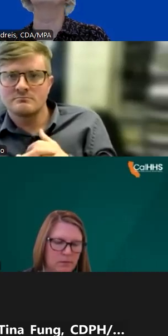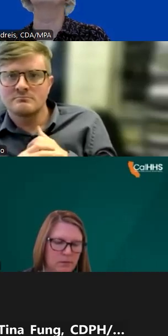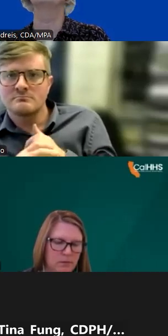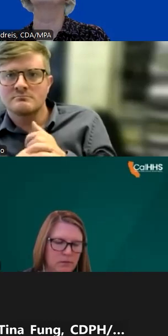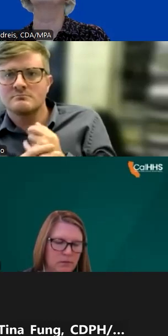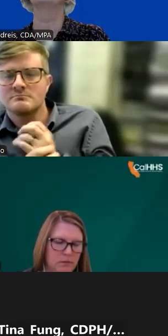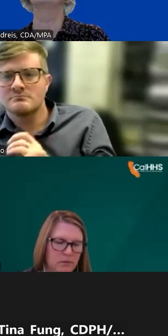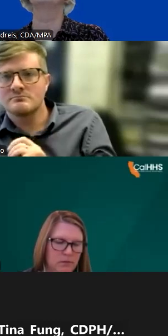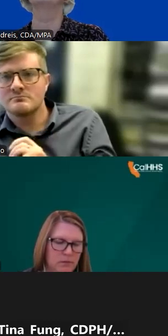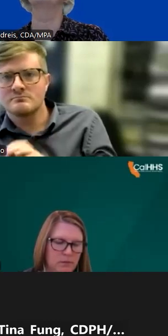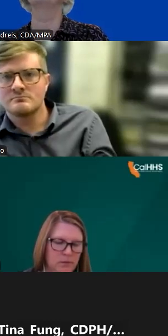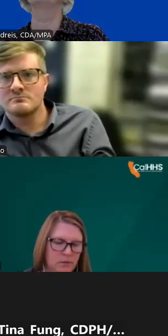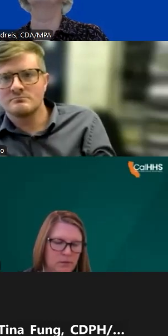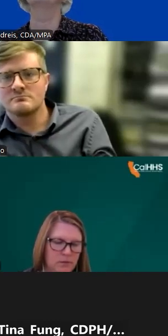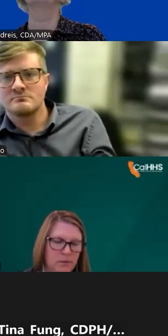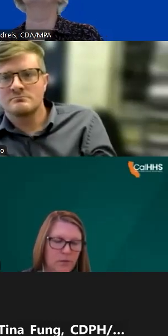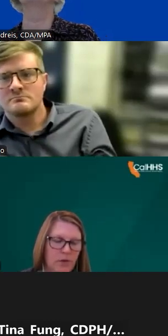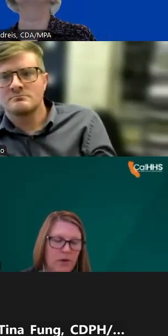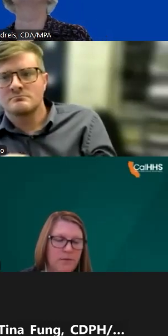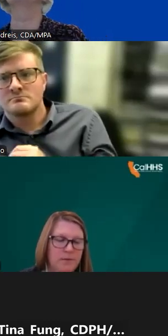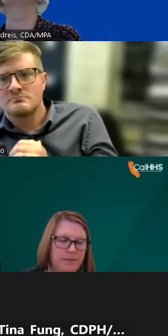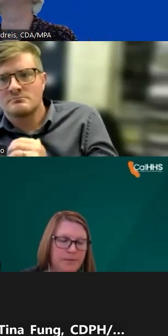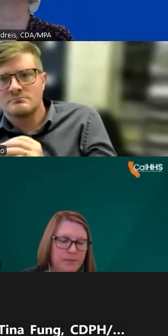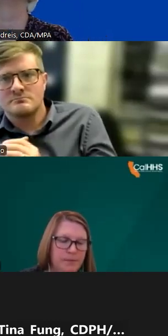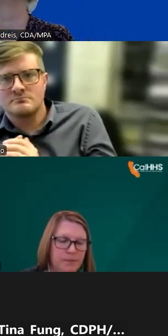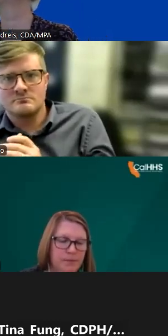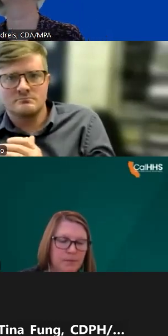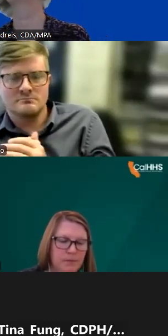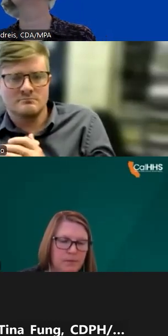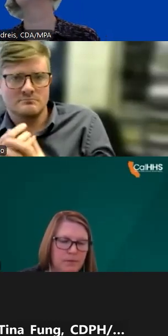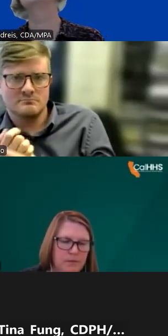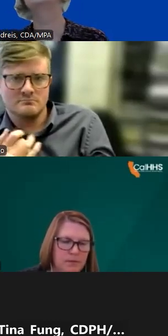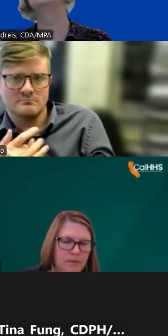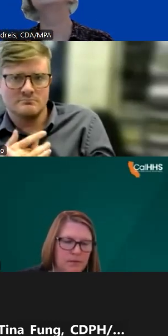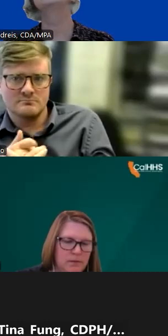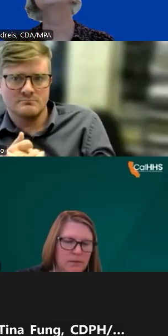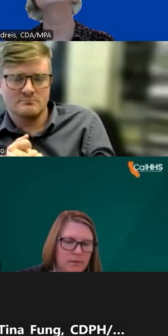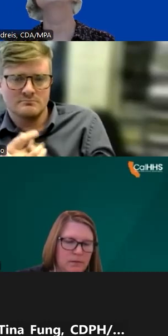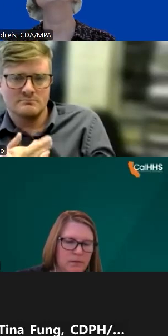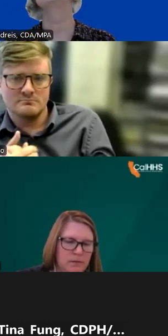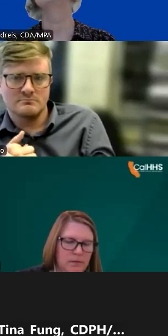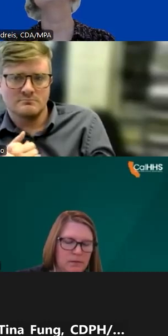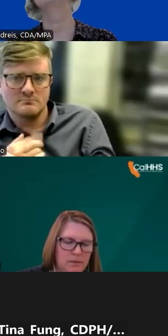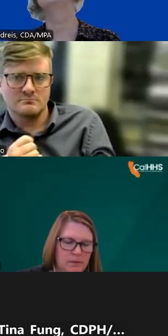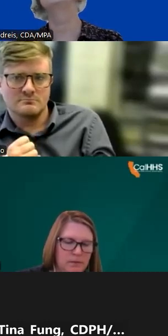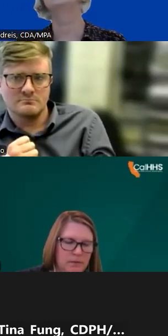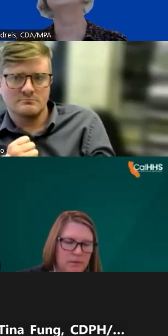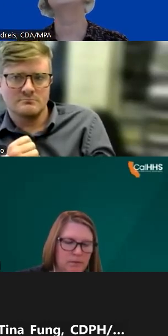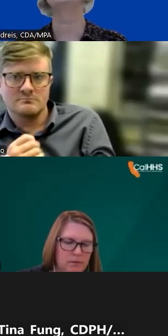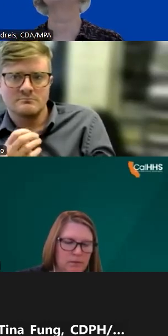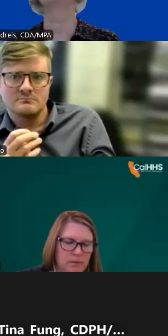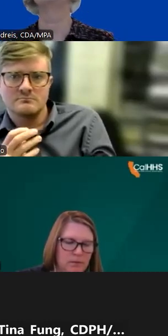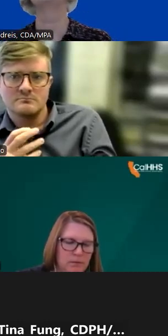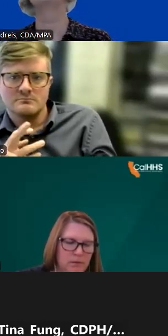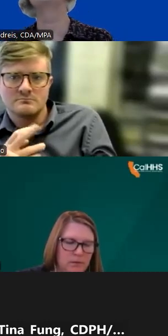to share that more. You know, if you are on social media, you know, post it to, you know, the platforms that you're